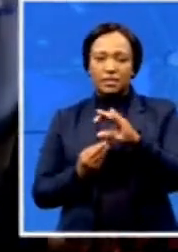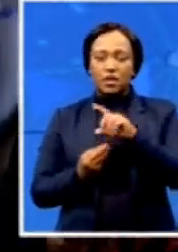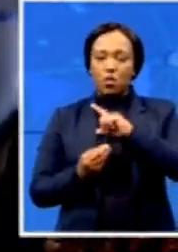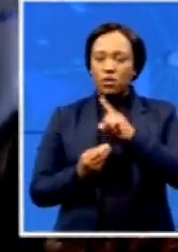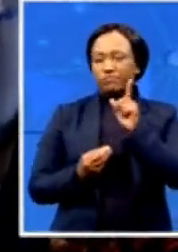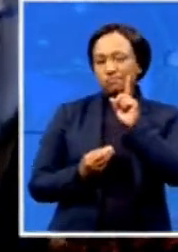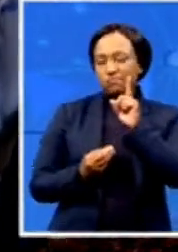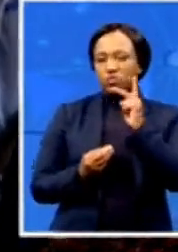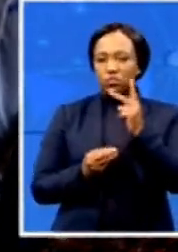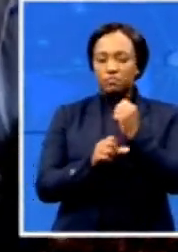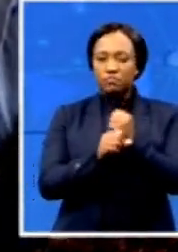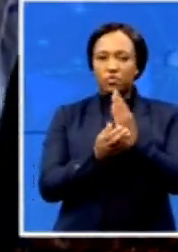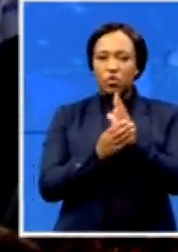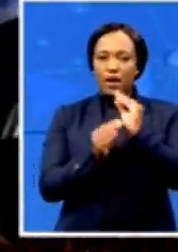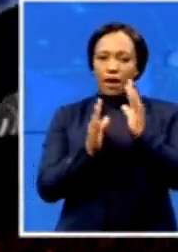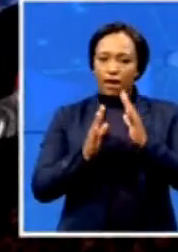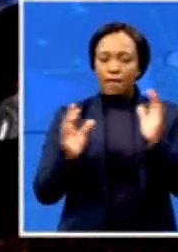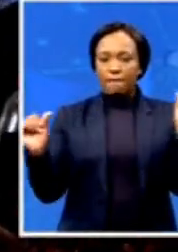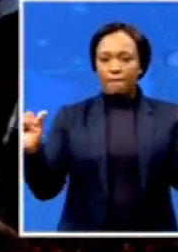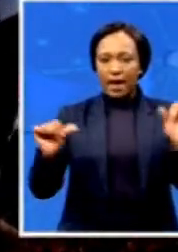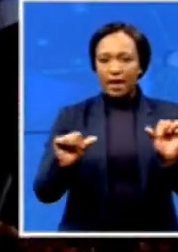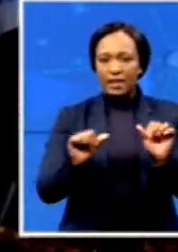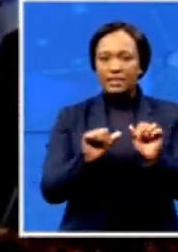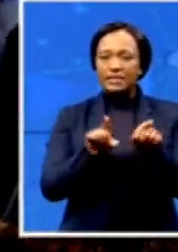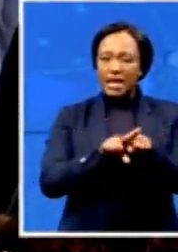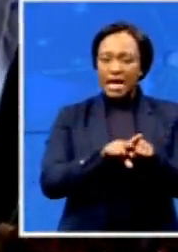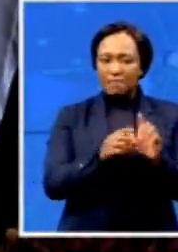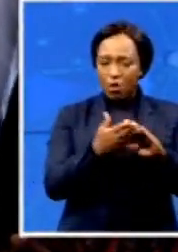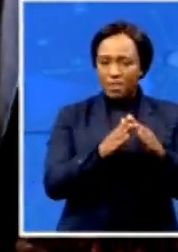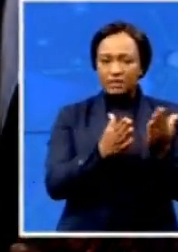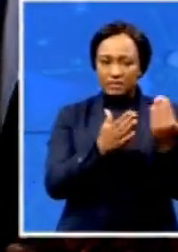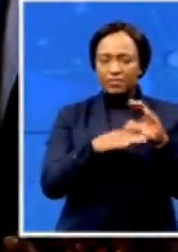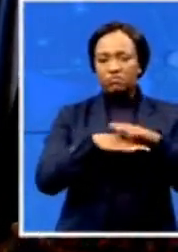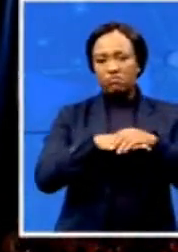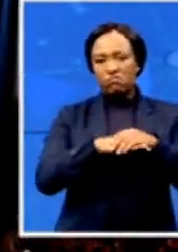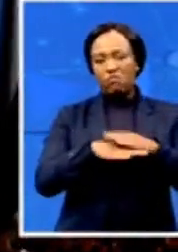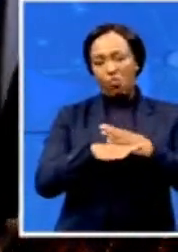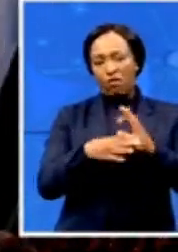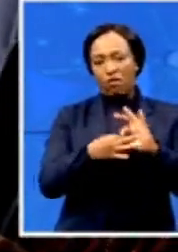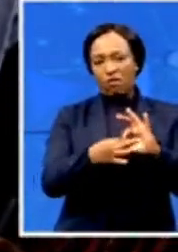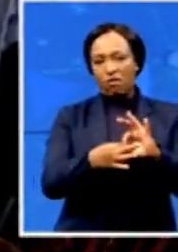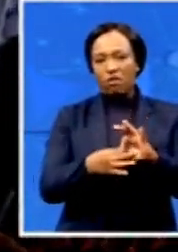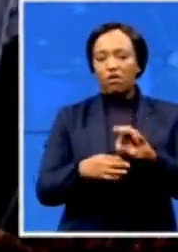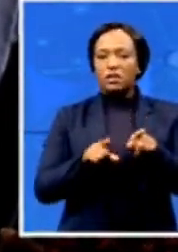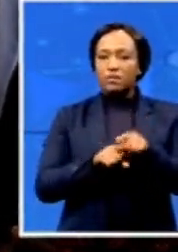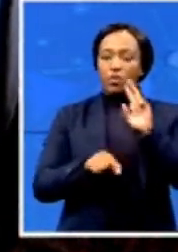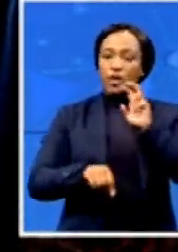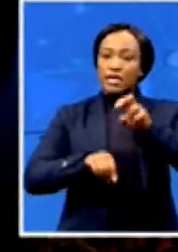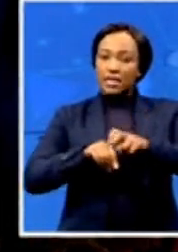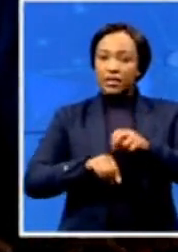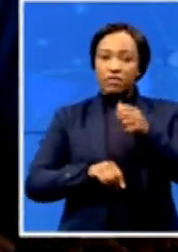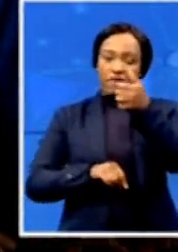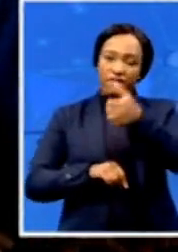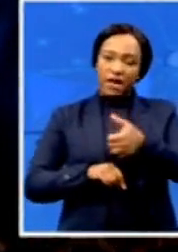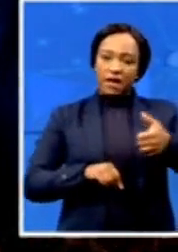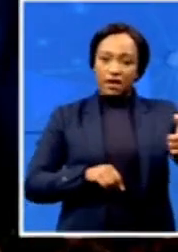nomphakathi uzosifaka isandla uzosilekelela yoba njengala siyadinga nje nabantu noma uneven uzothatha nje uzobuthi izipu uhambe